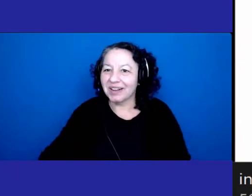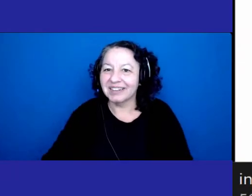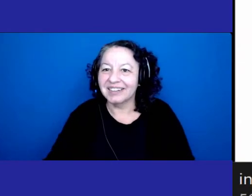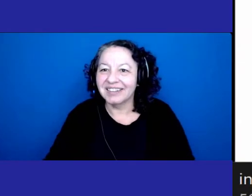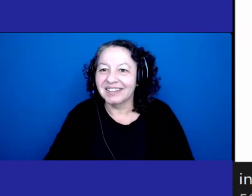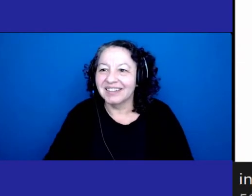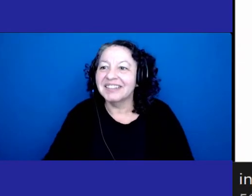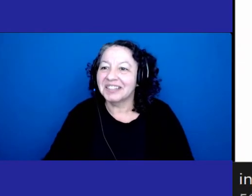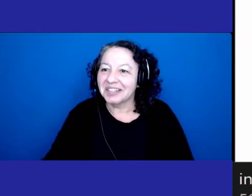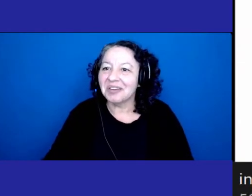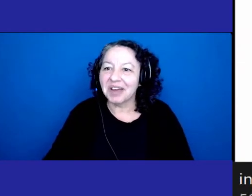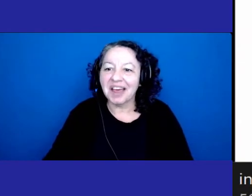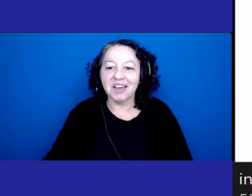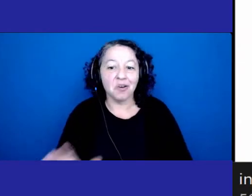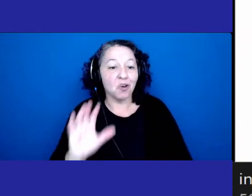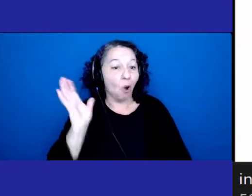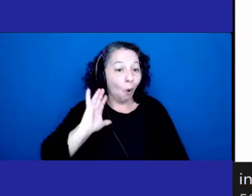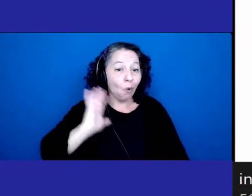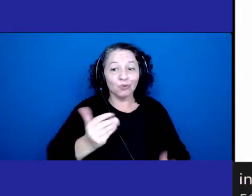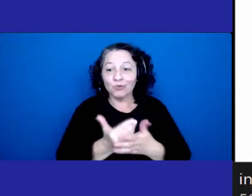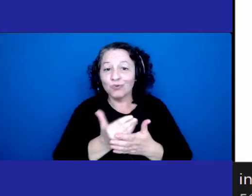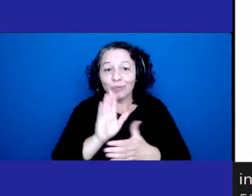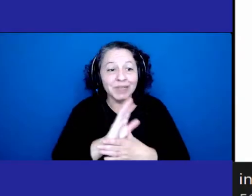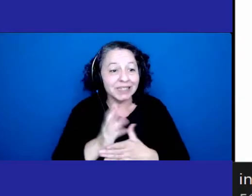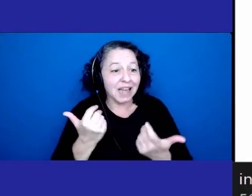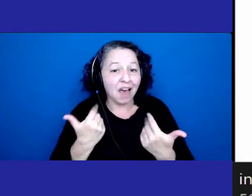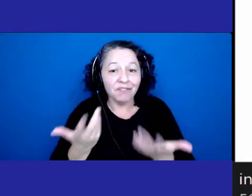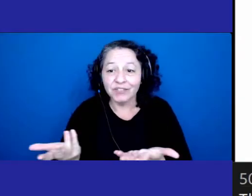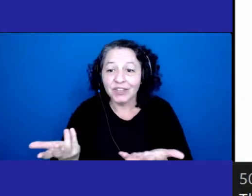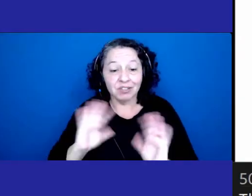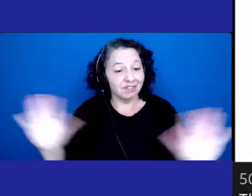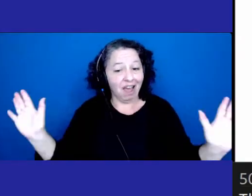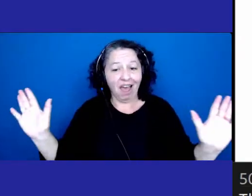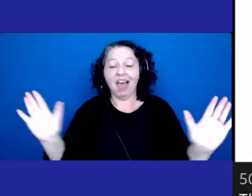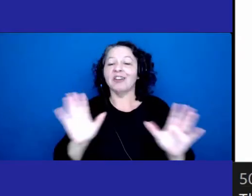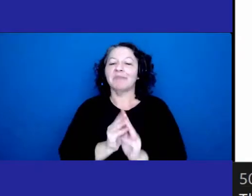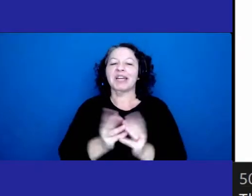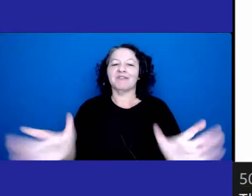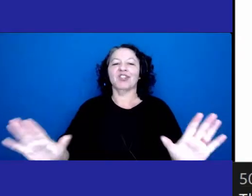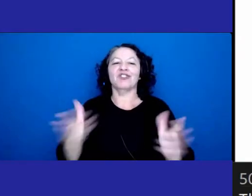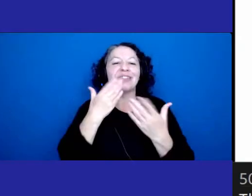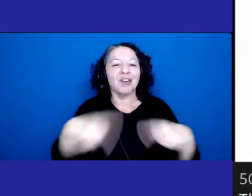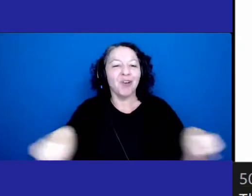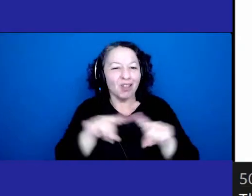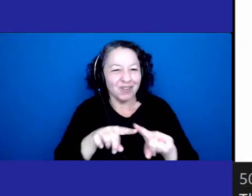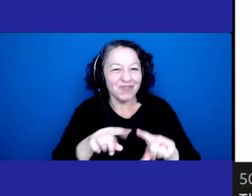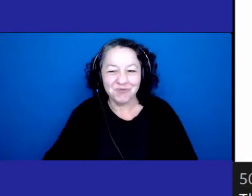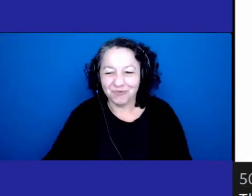right. Any old or new business? There being none, meeting is adjourned. Thank you all. Thank you. Thank you.